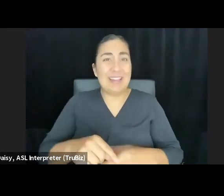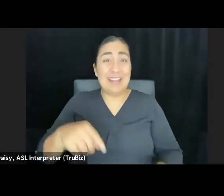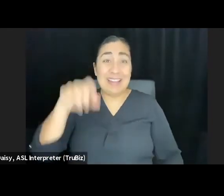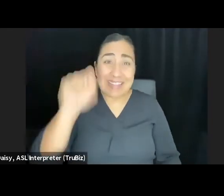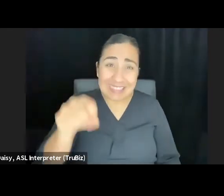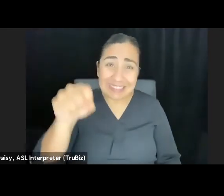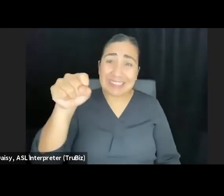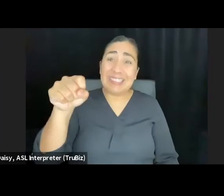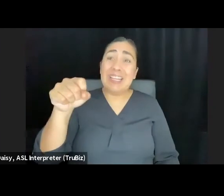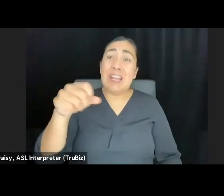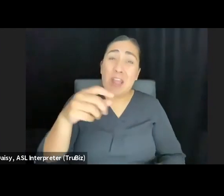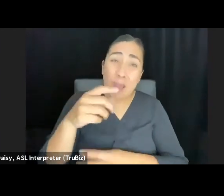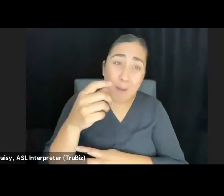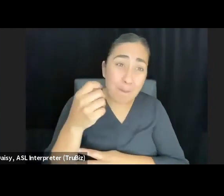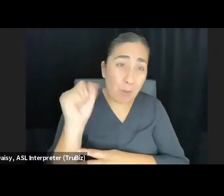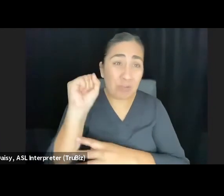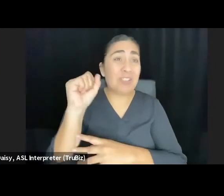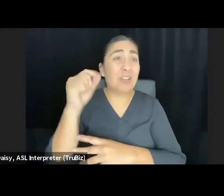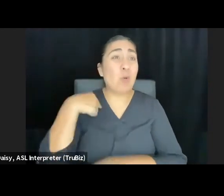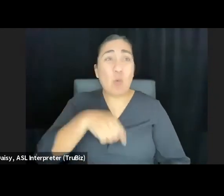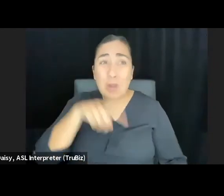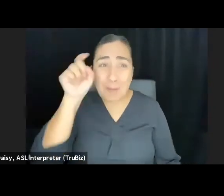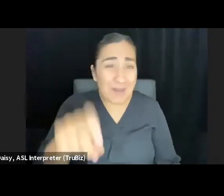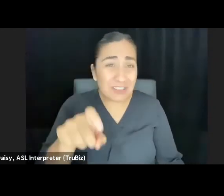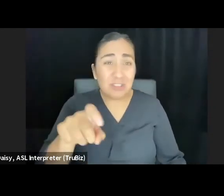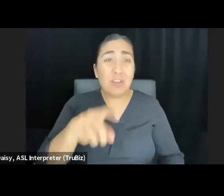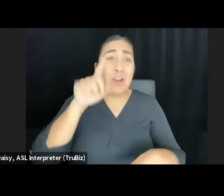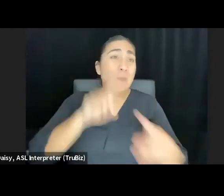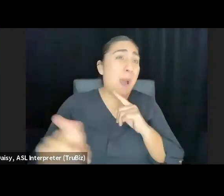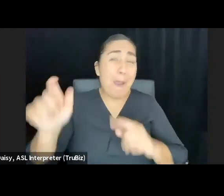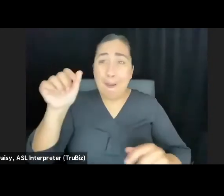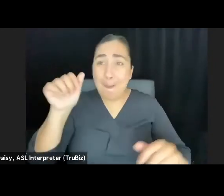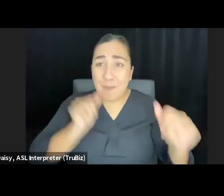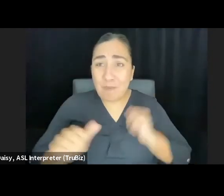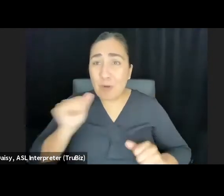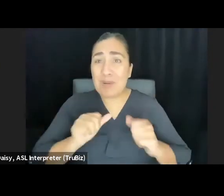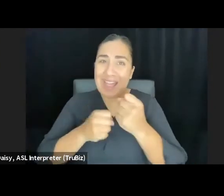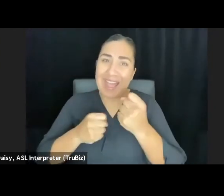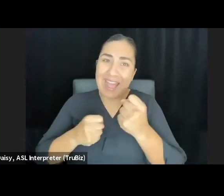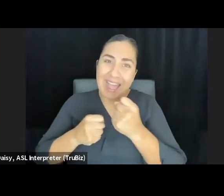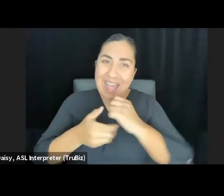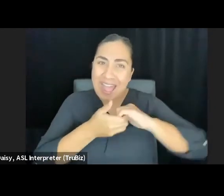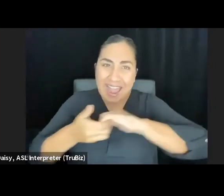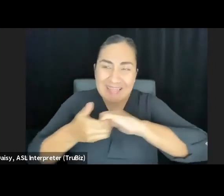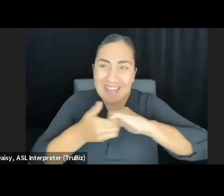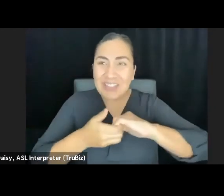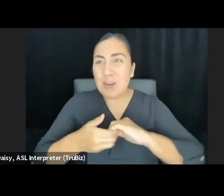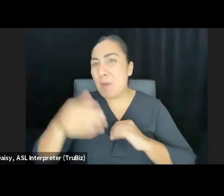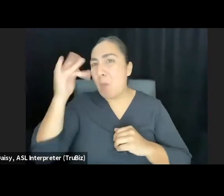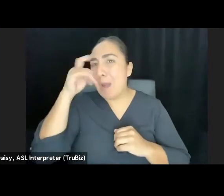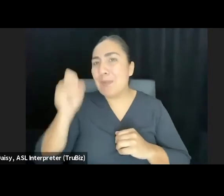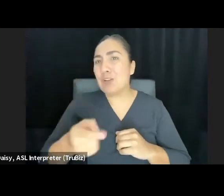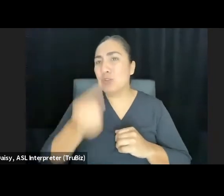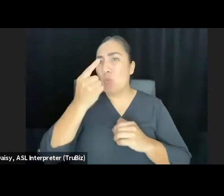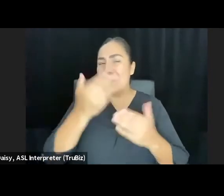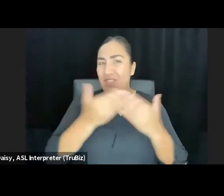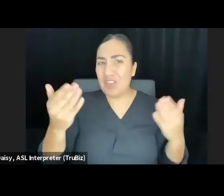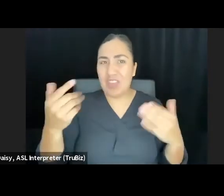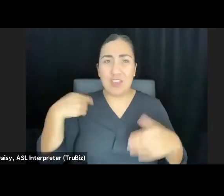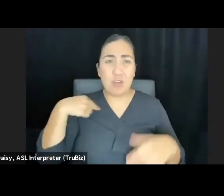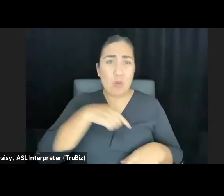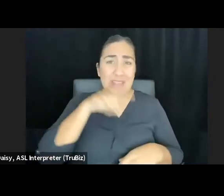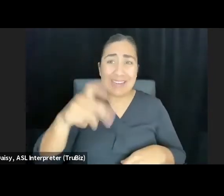to. And also what performative allyship, right? Because one of the things I've been seeing a lot in recent years is